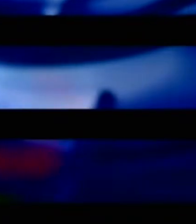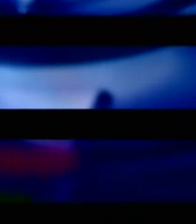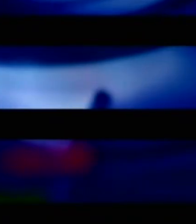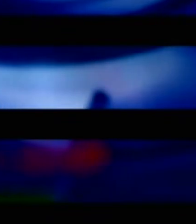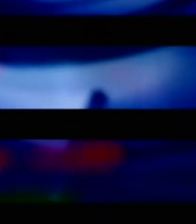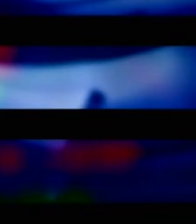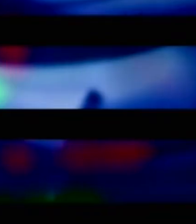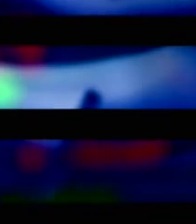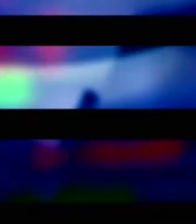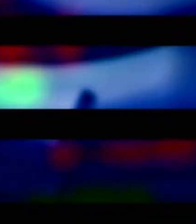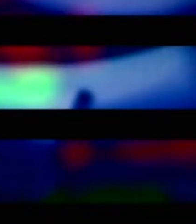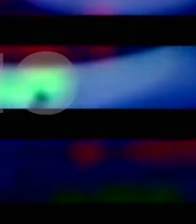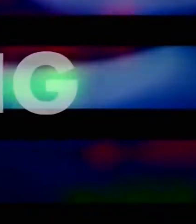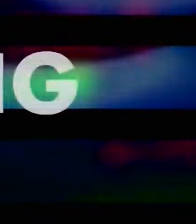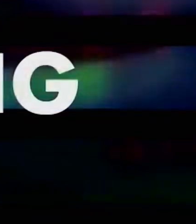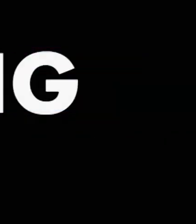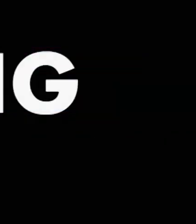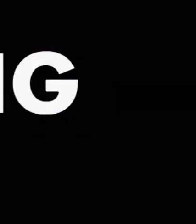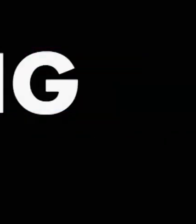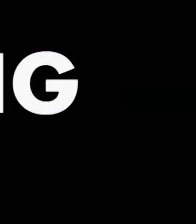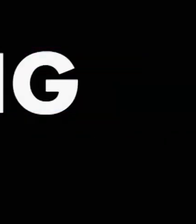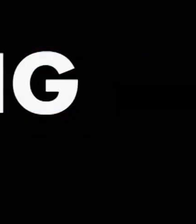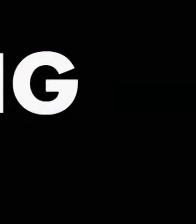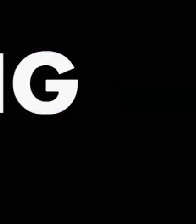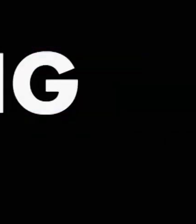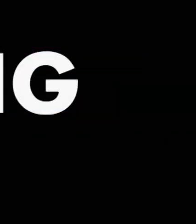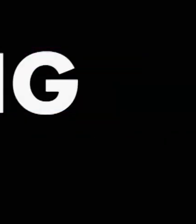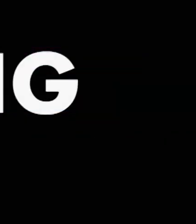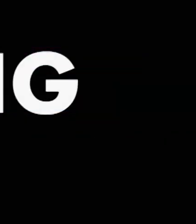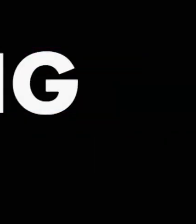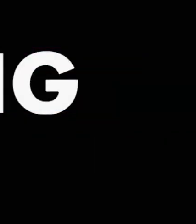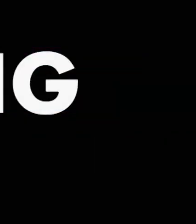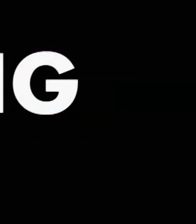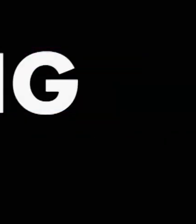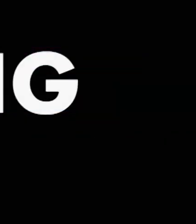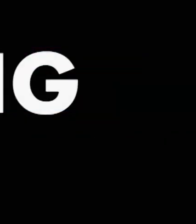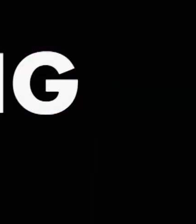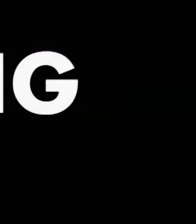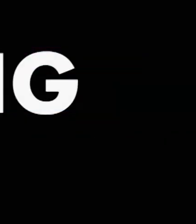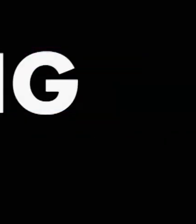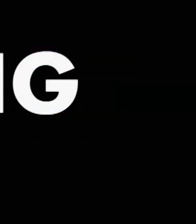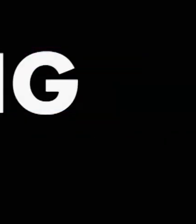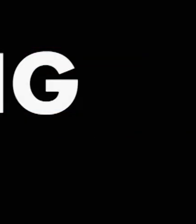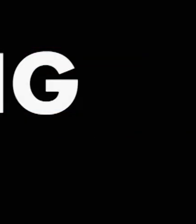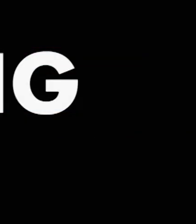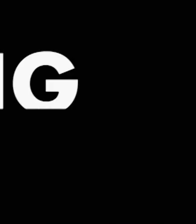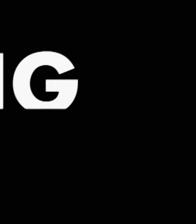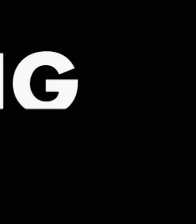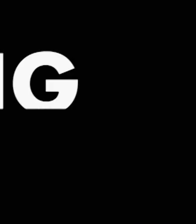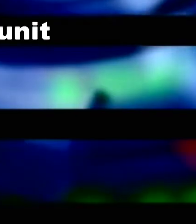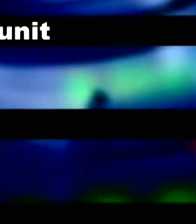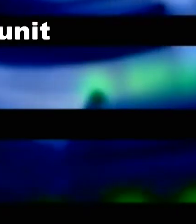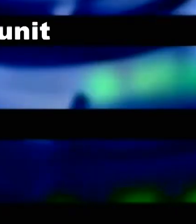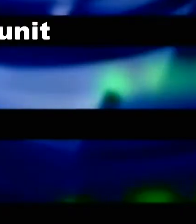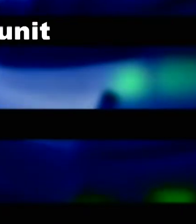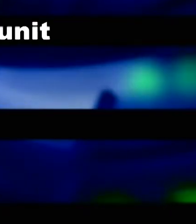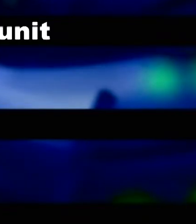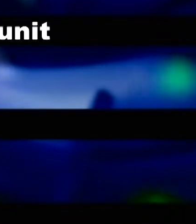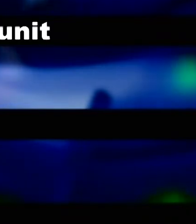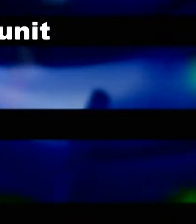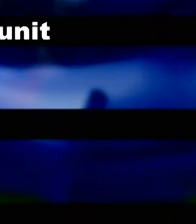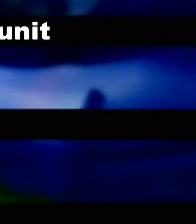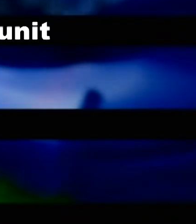units. Today is Carnival Monday, so there was no trading on the Trinidad and Tobago Stock Exchange. But here